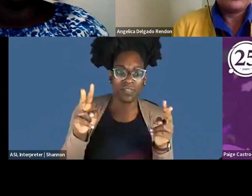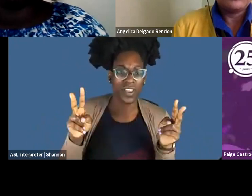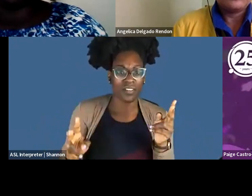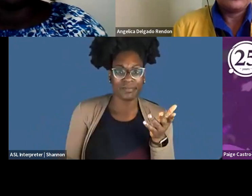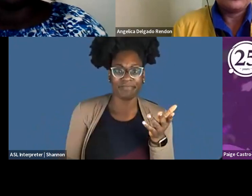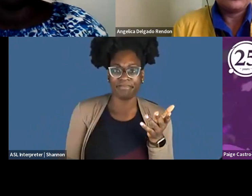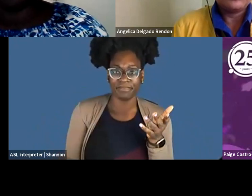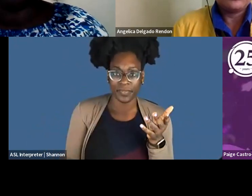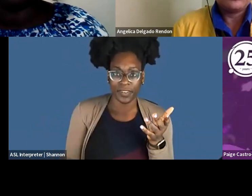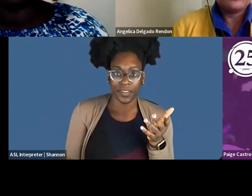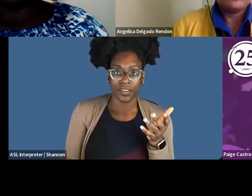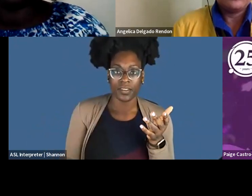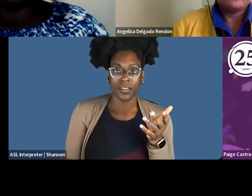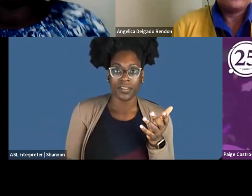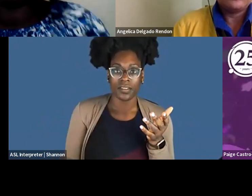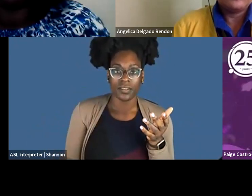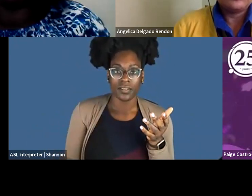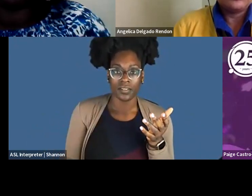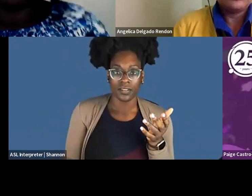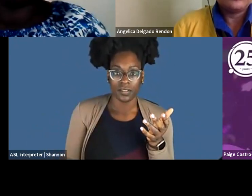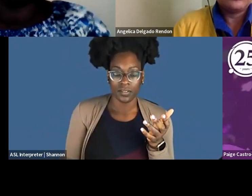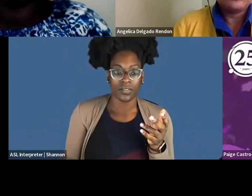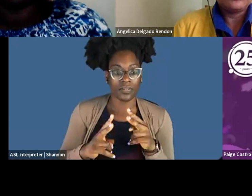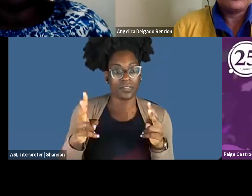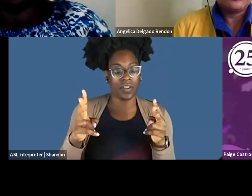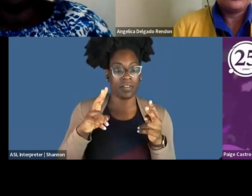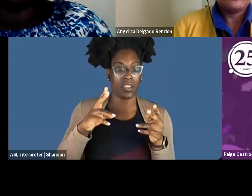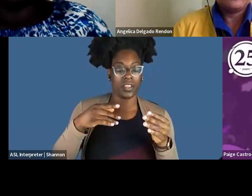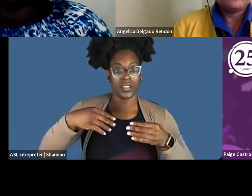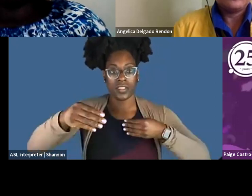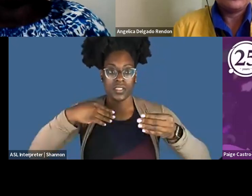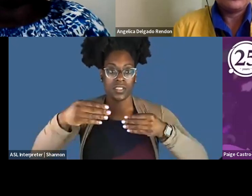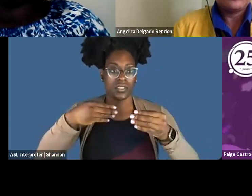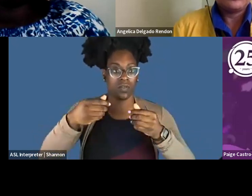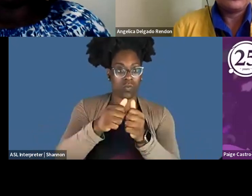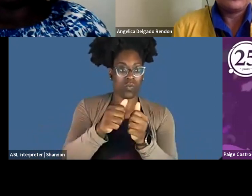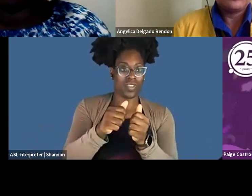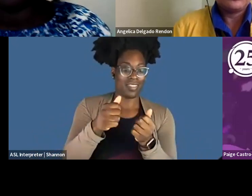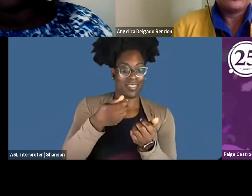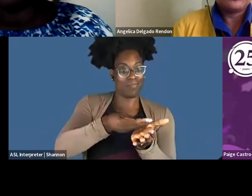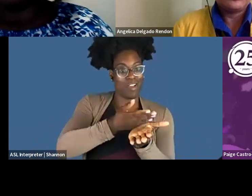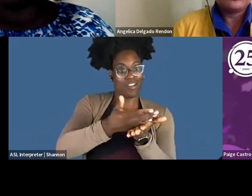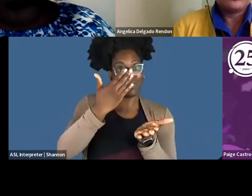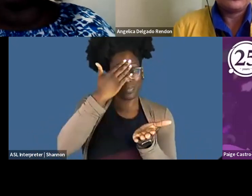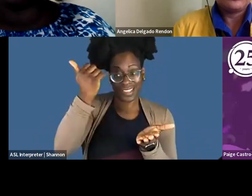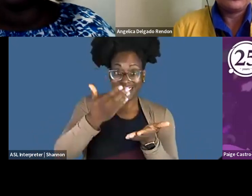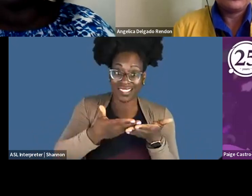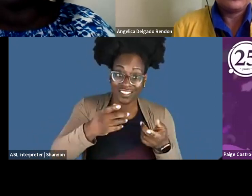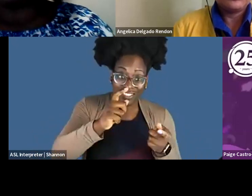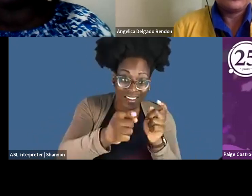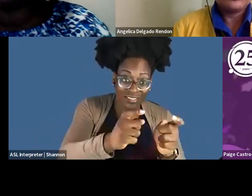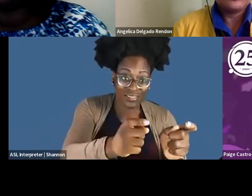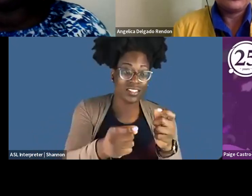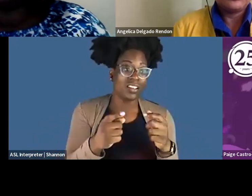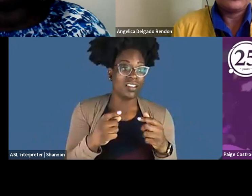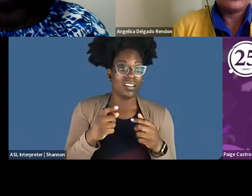with universities around budgets, because budgets do change, budgets get cut. But does it always have to be the community agencies